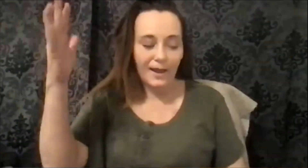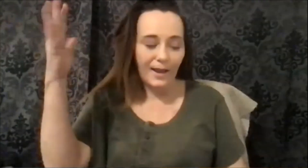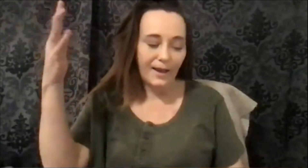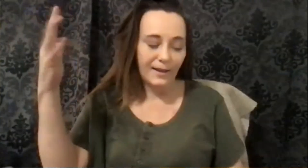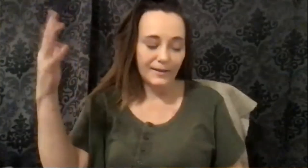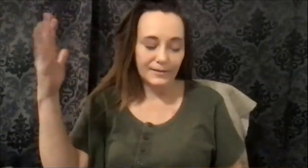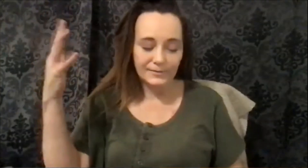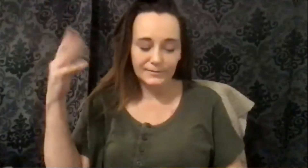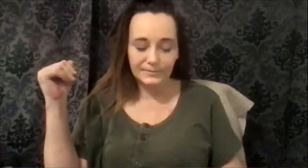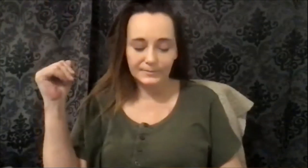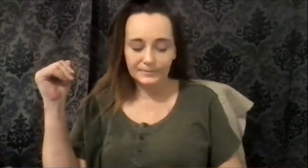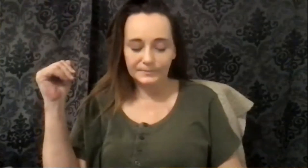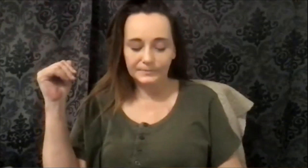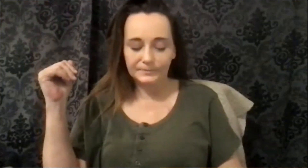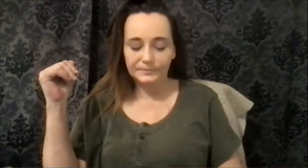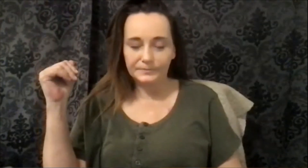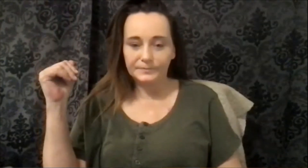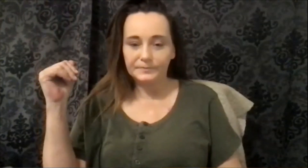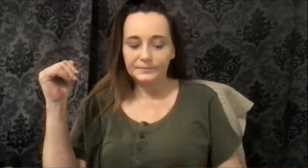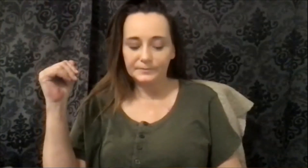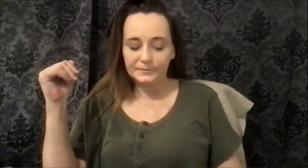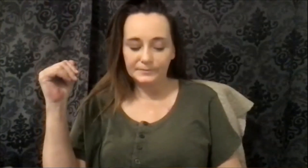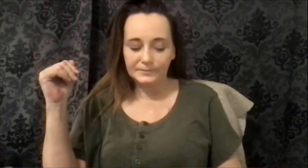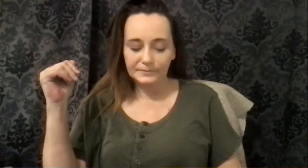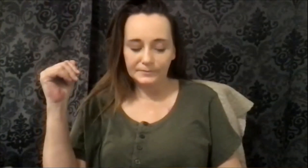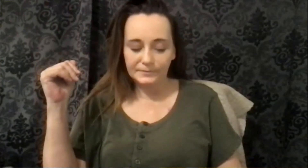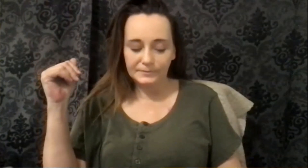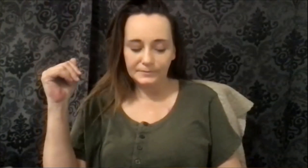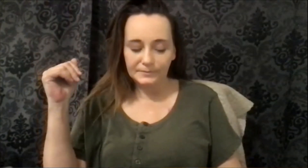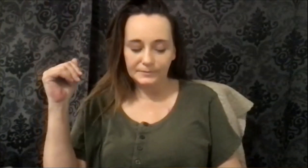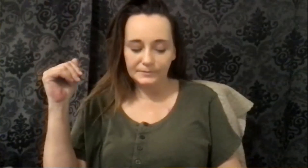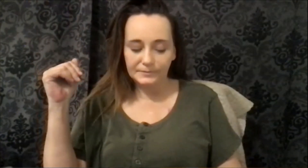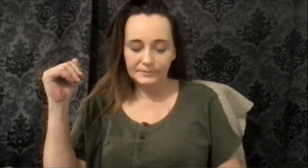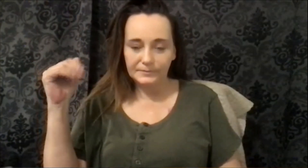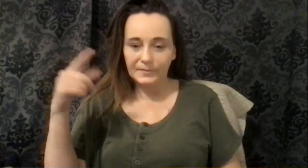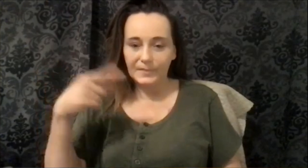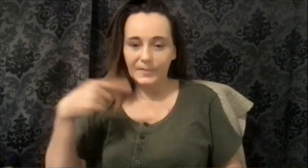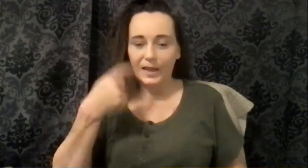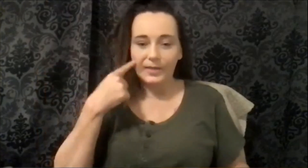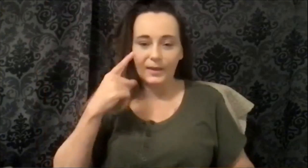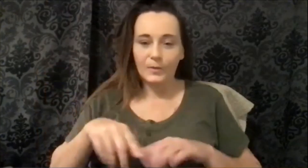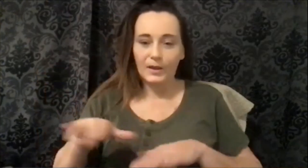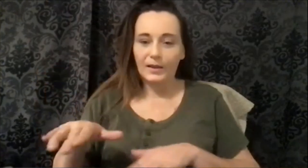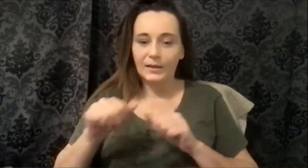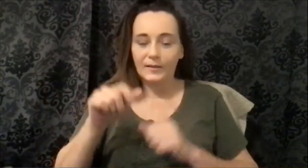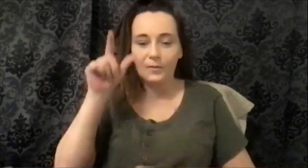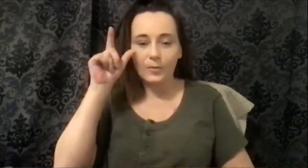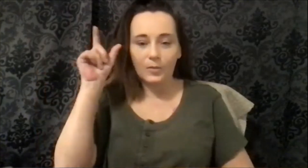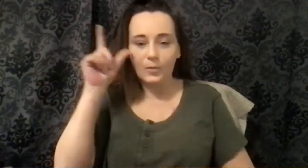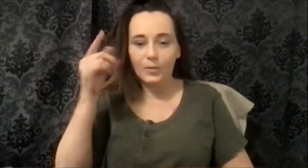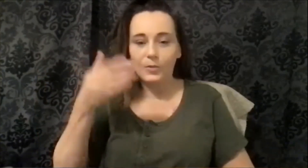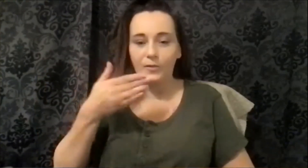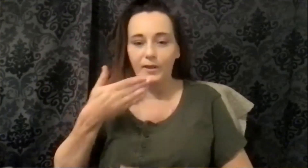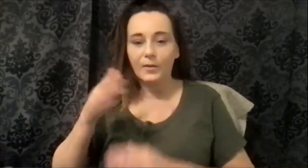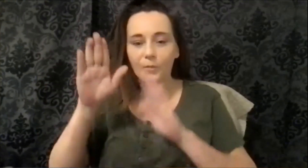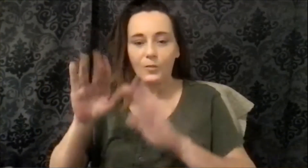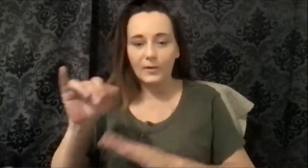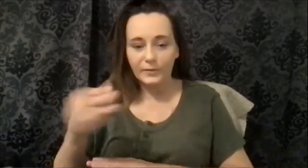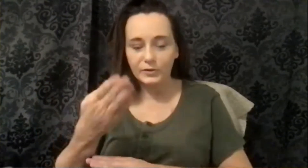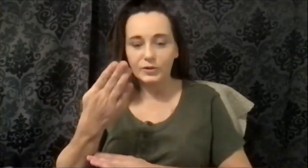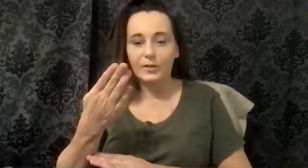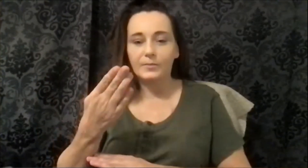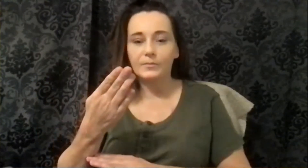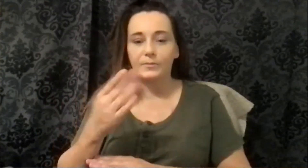Yeah, I think we can't go anywhere before we thank Laura. Laura, you've done a wonderful job. And Yes.